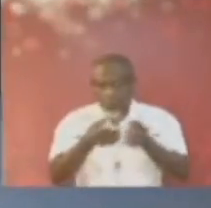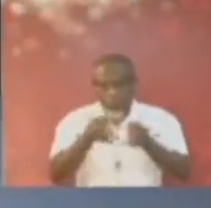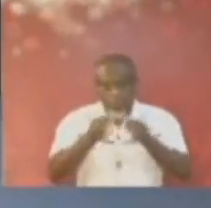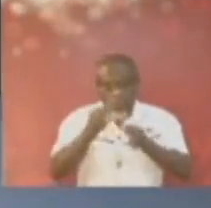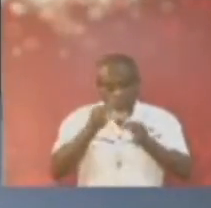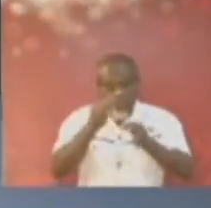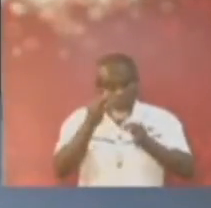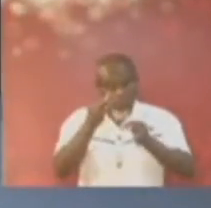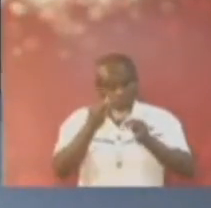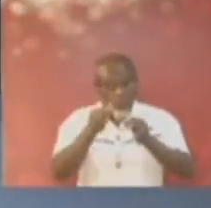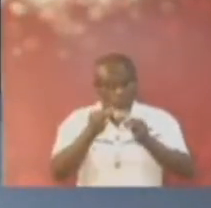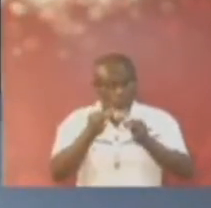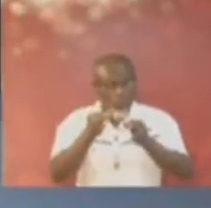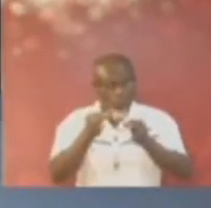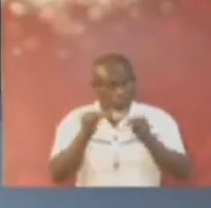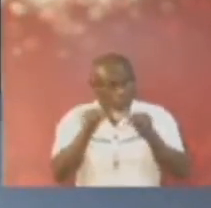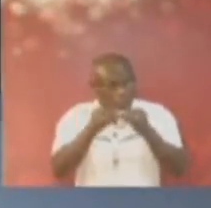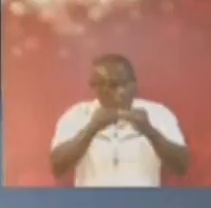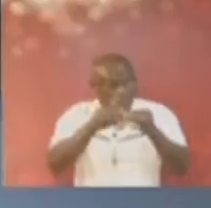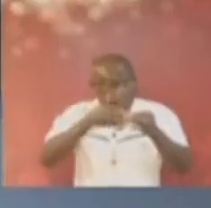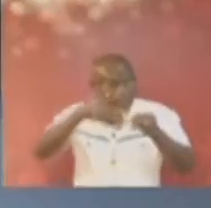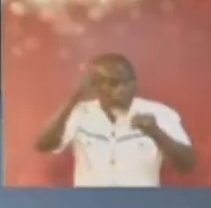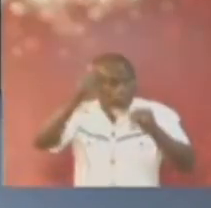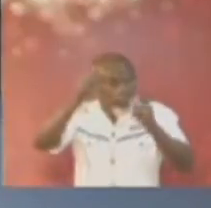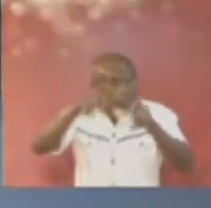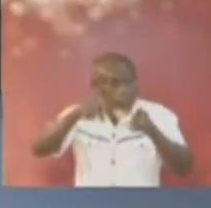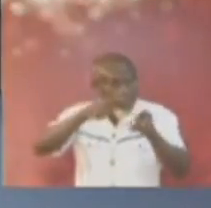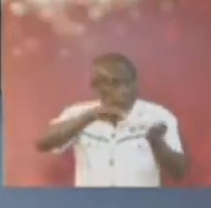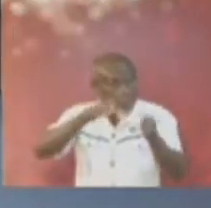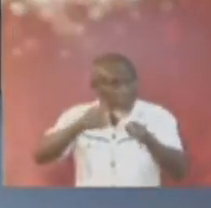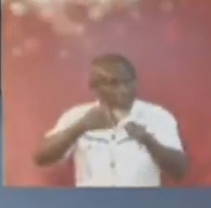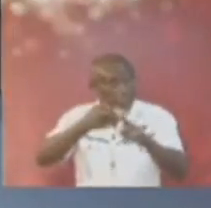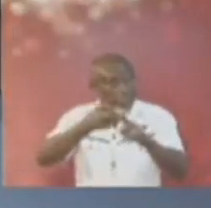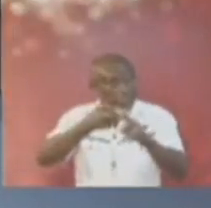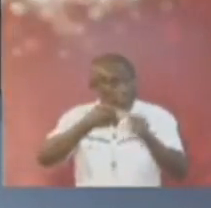the largest number of the deaths we've had so far?